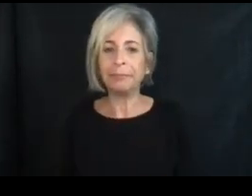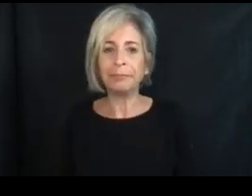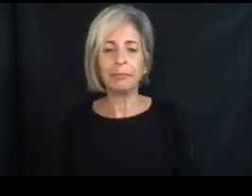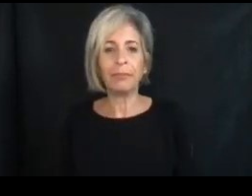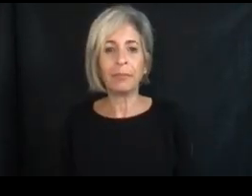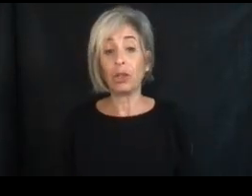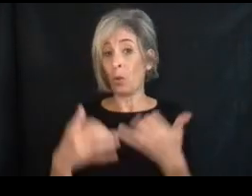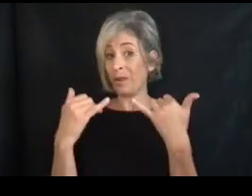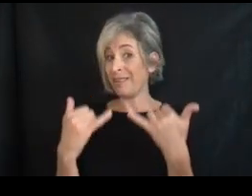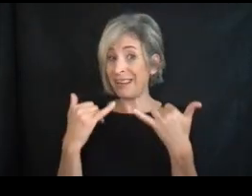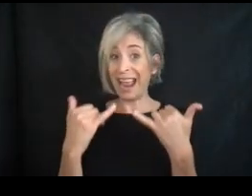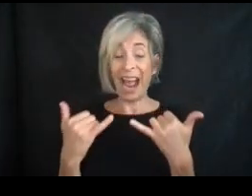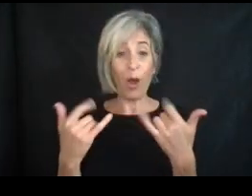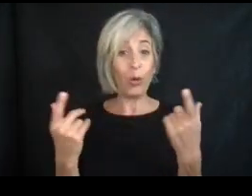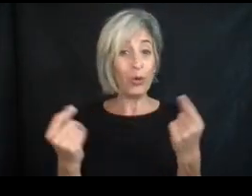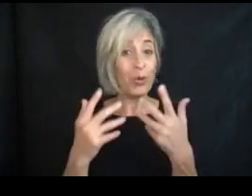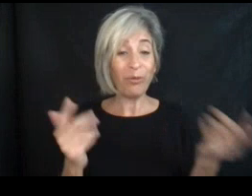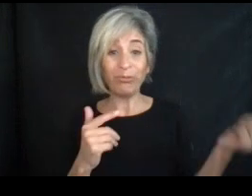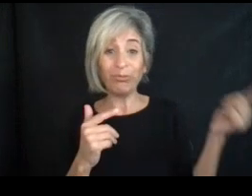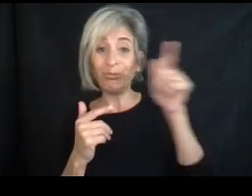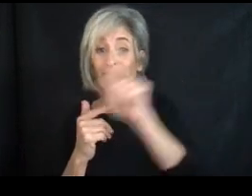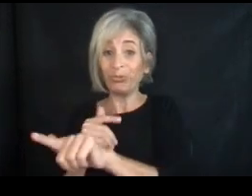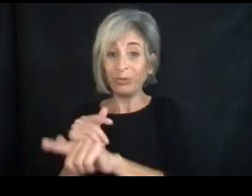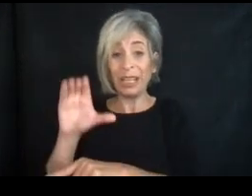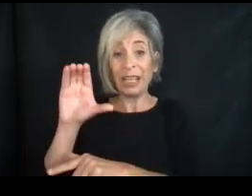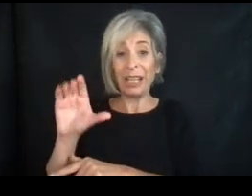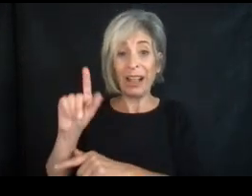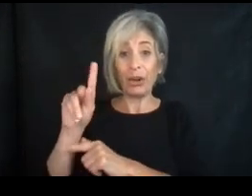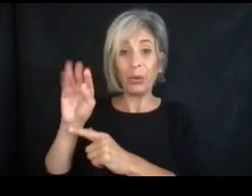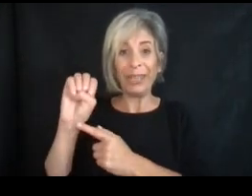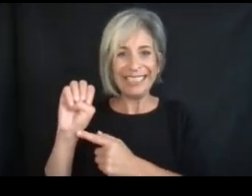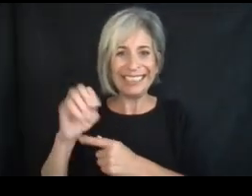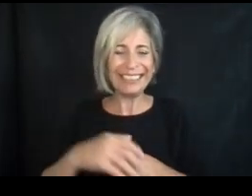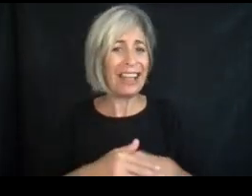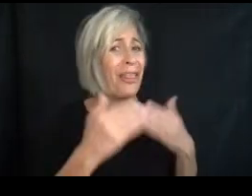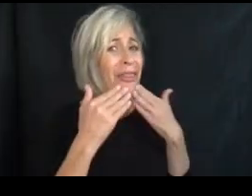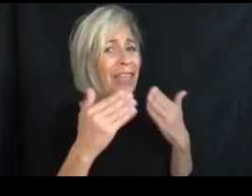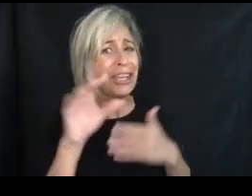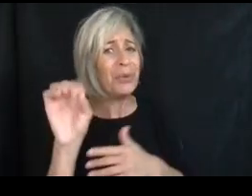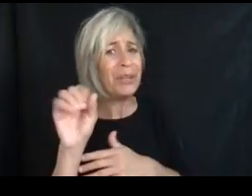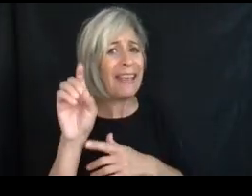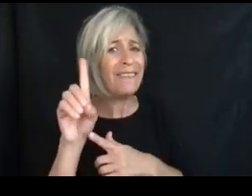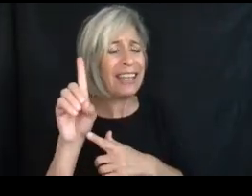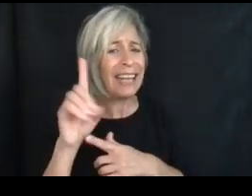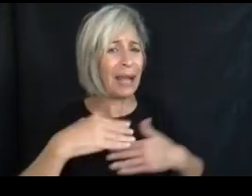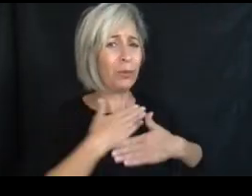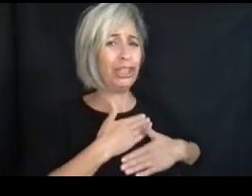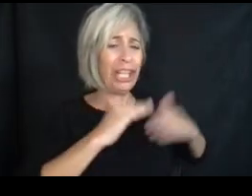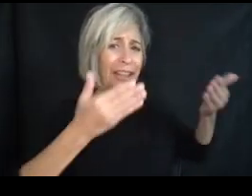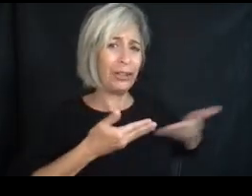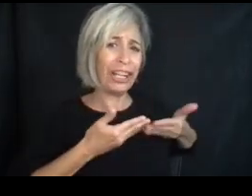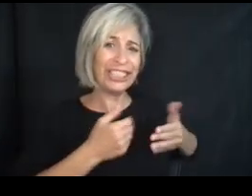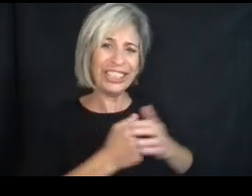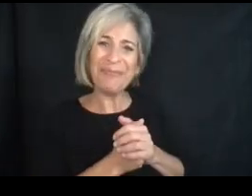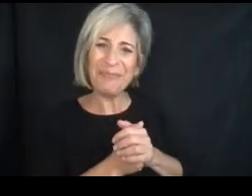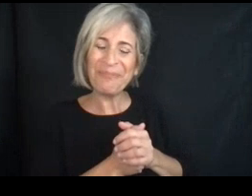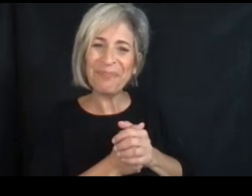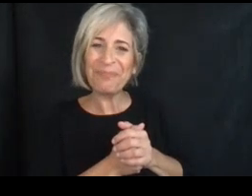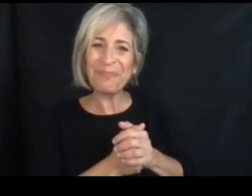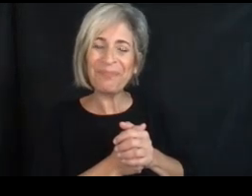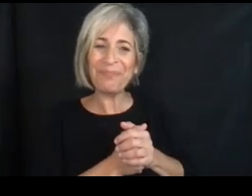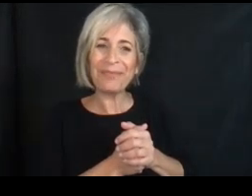point, I'll turn it over to Carice. Thank you, Carice. Thank you, David. I appreciate the introduction.